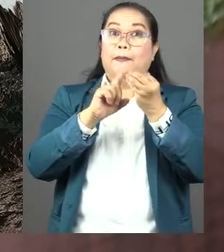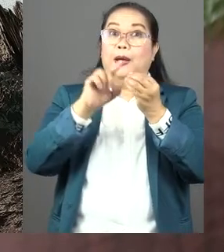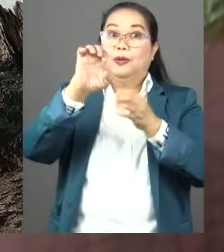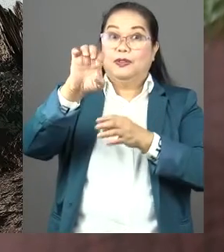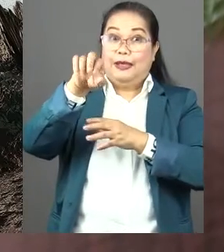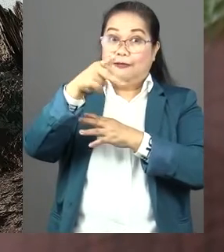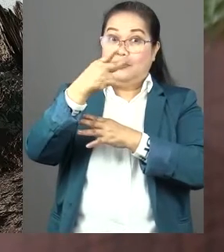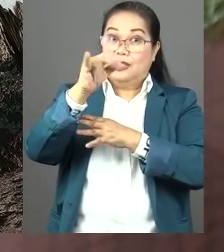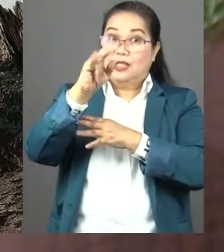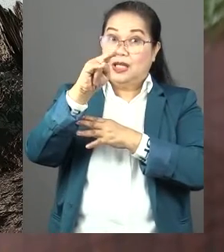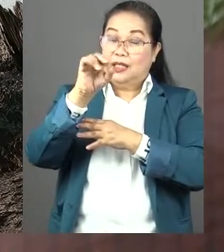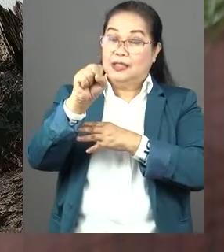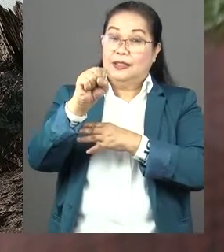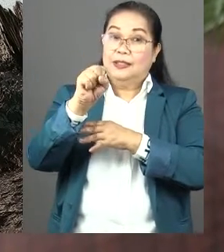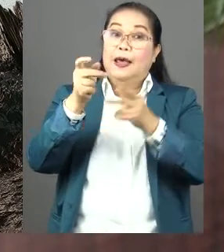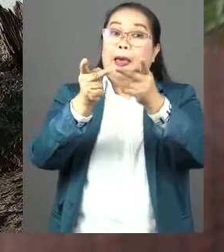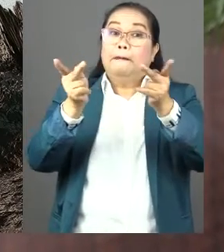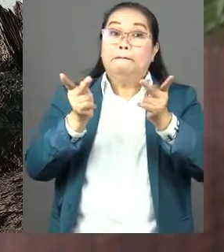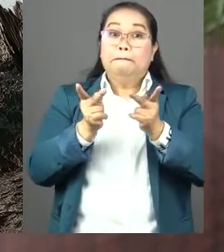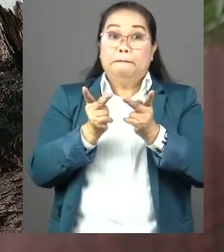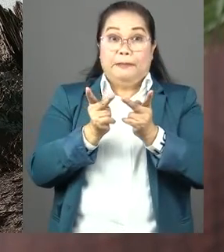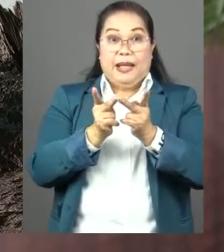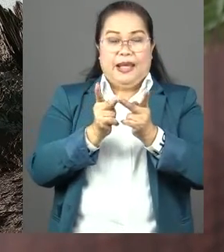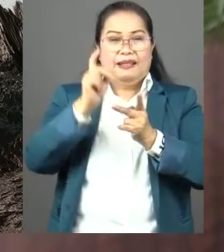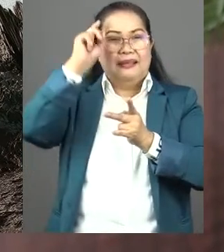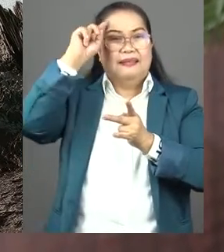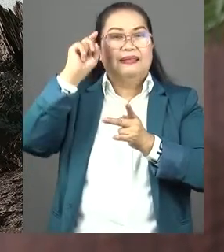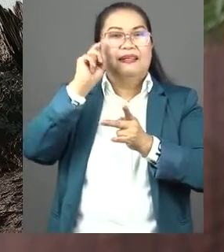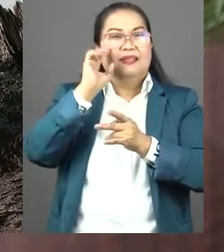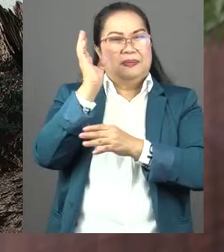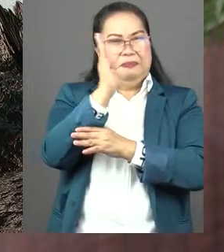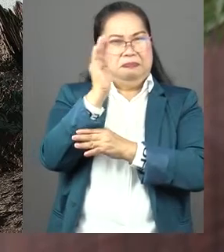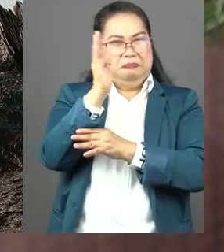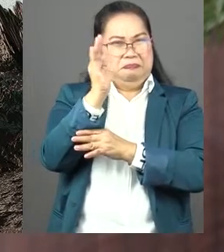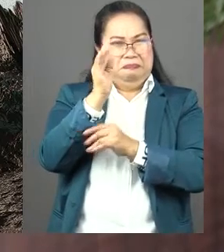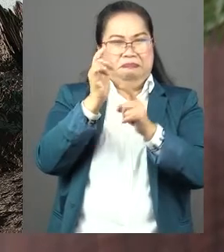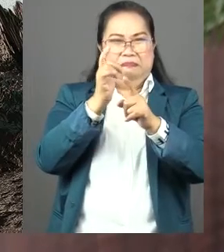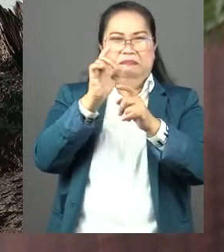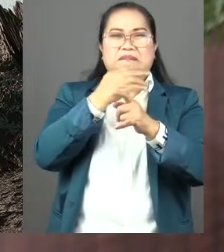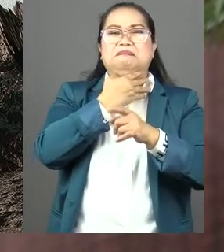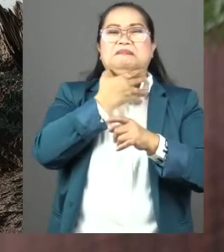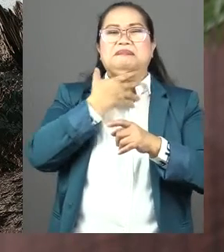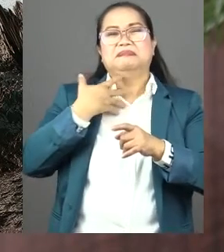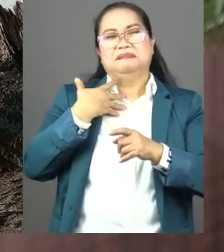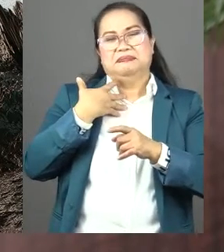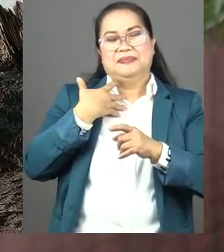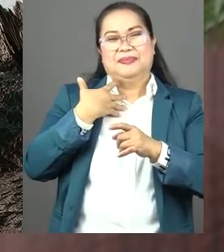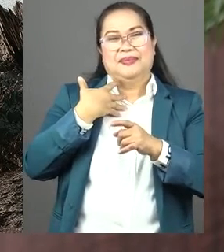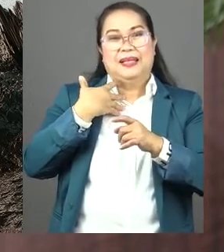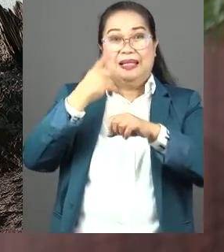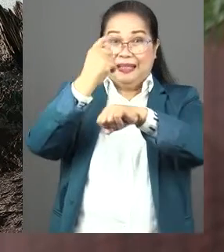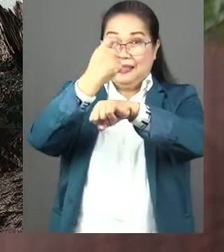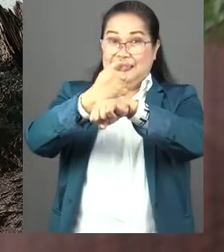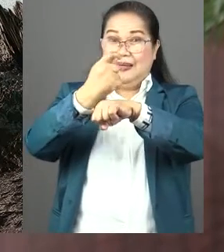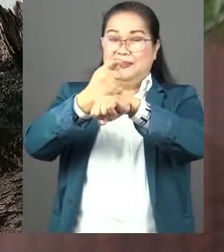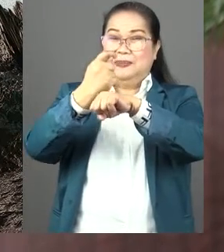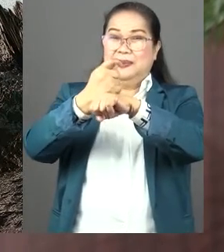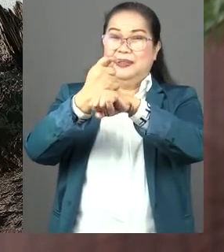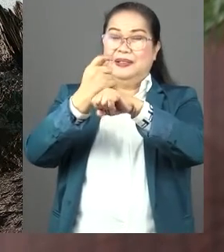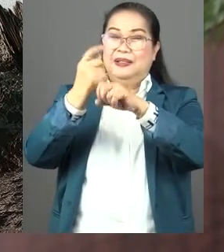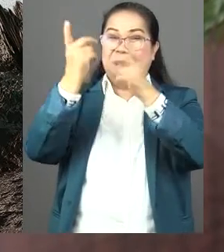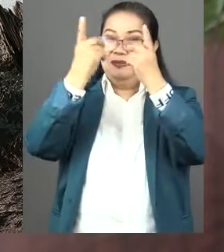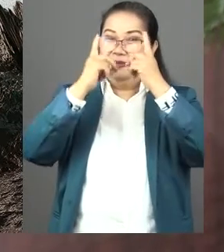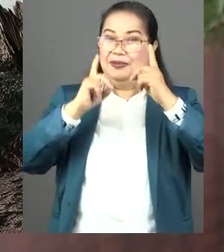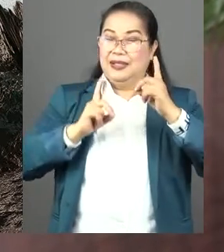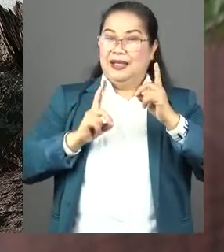Ephesians? Ephesus was the center of sexual prostitution. The temple of Diana or Artemis was the center